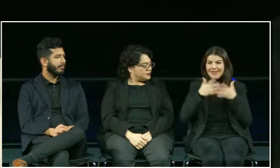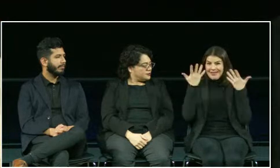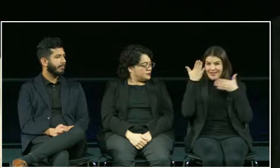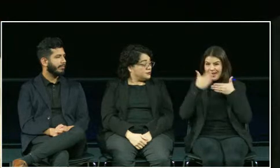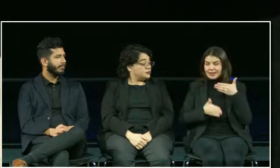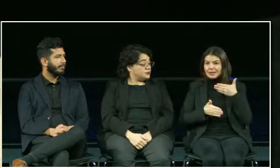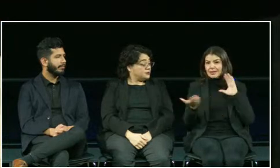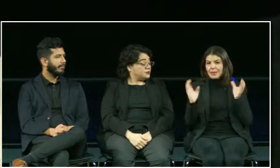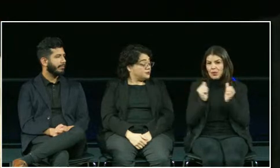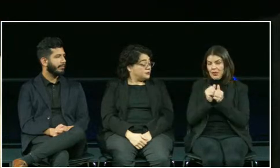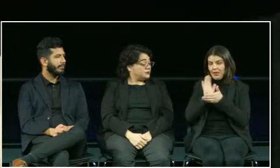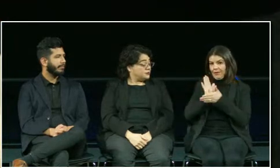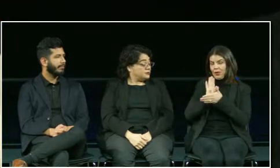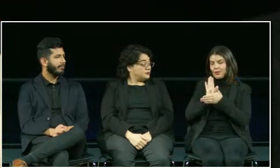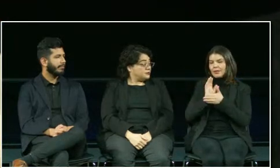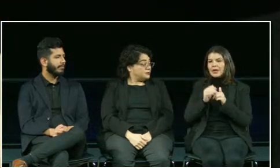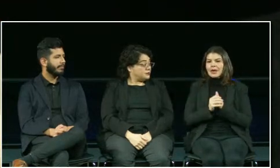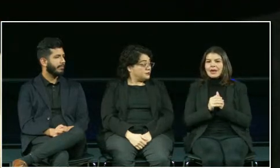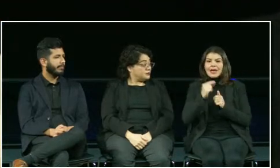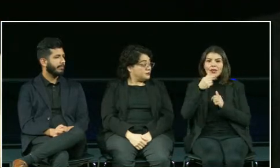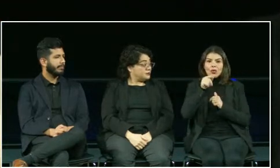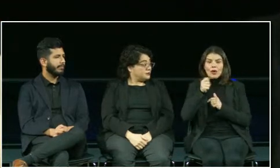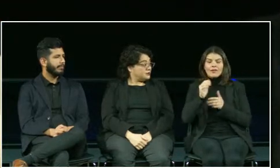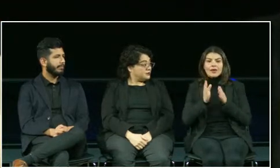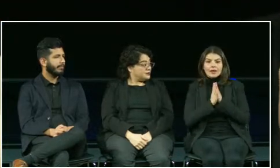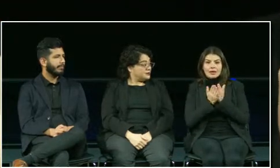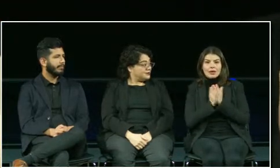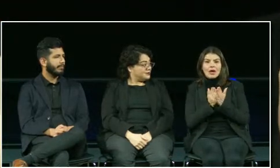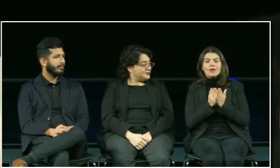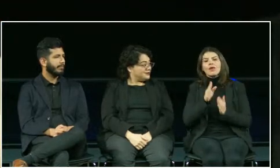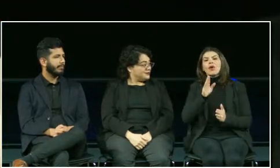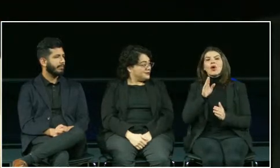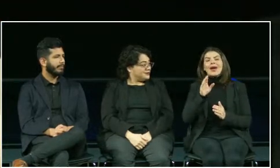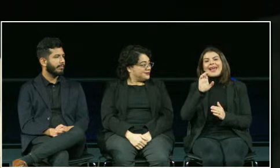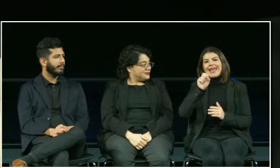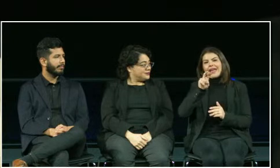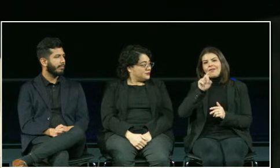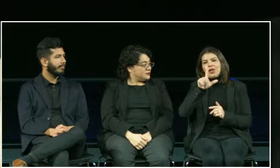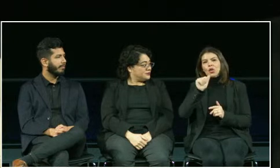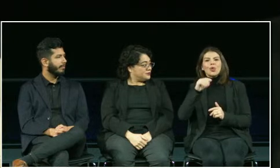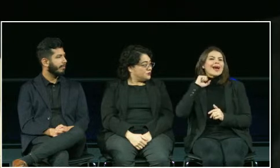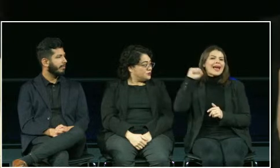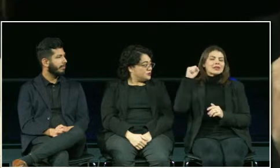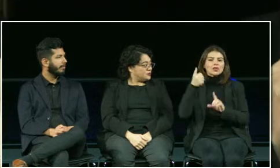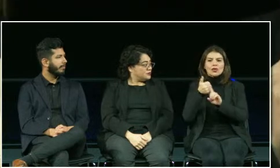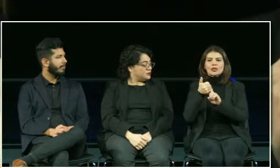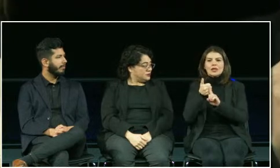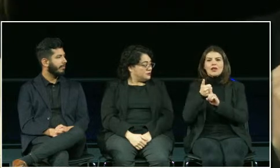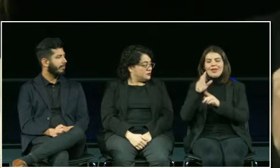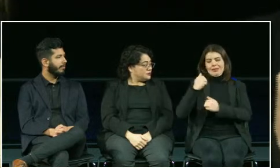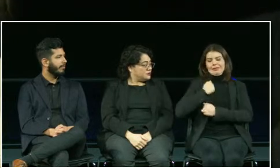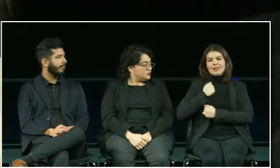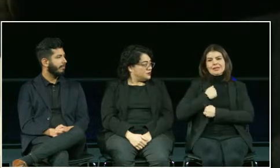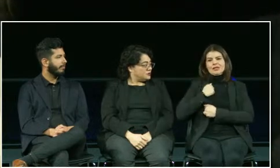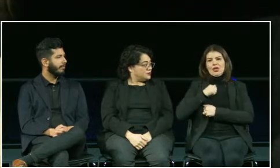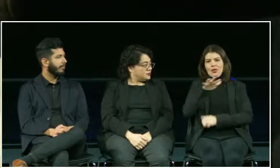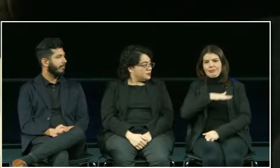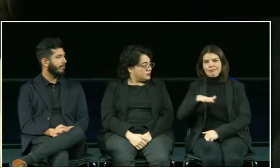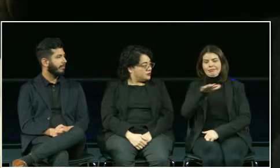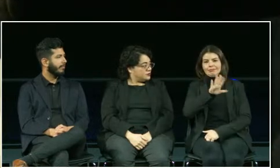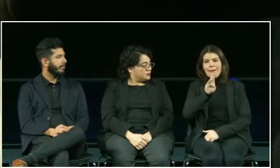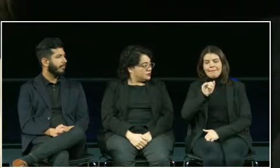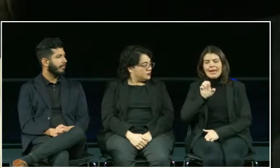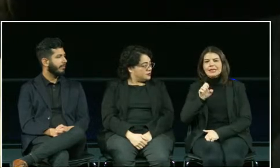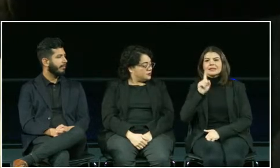film. In the graphic novel, IVALU hangs herself at the military base.